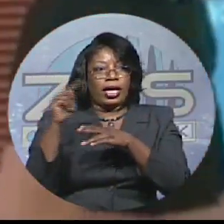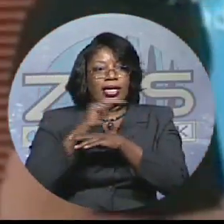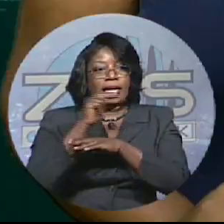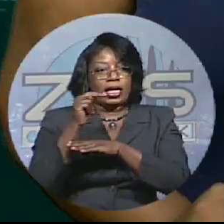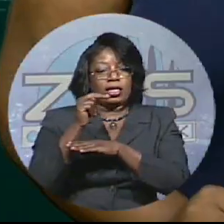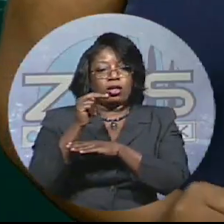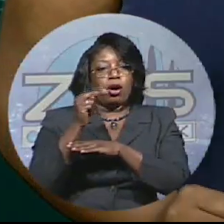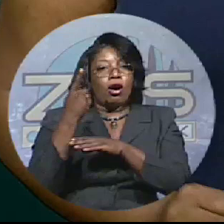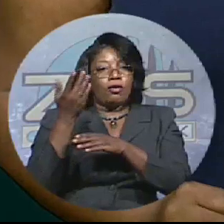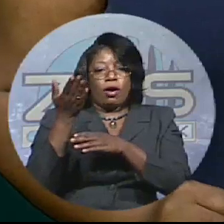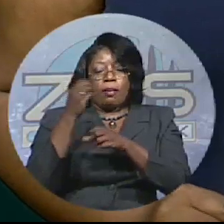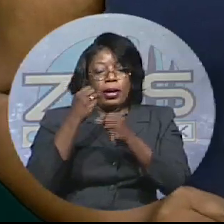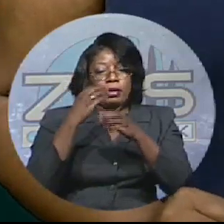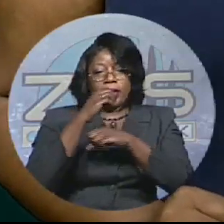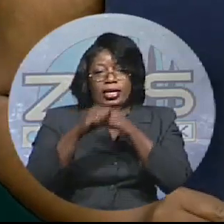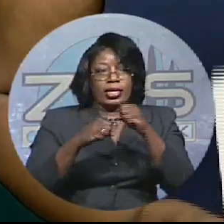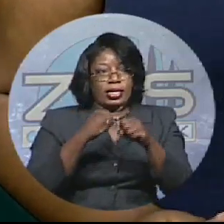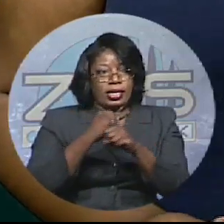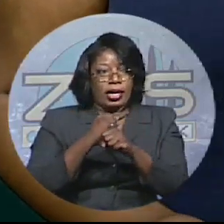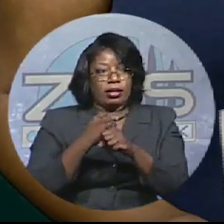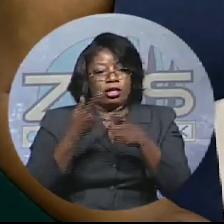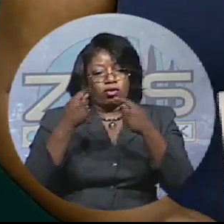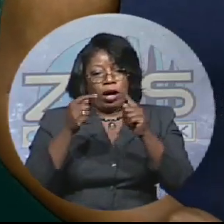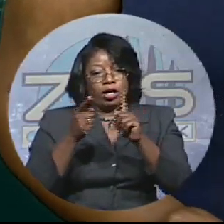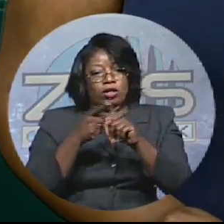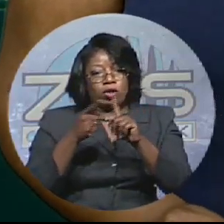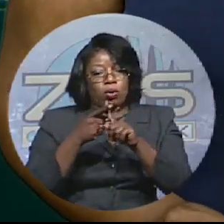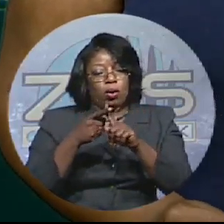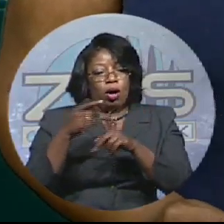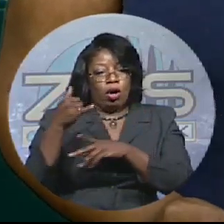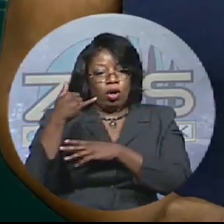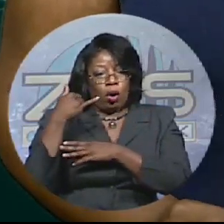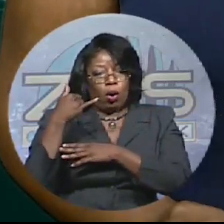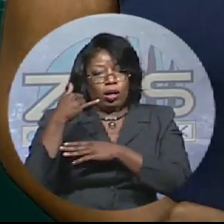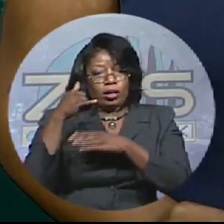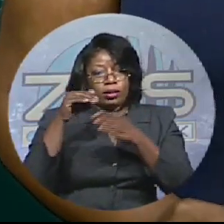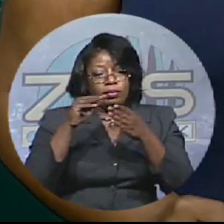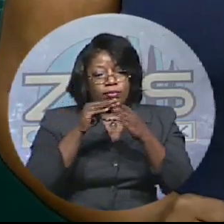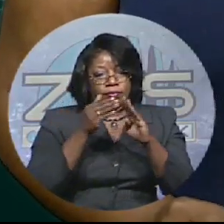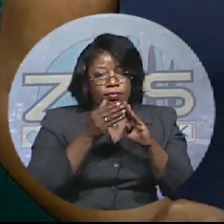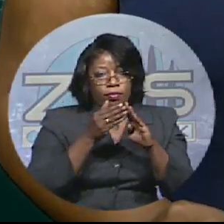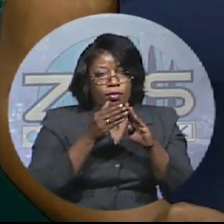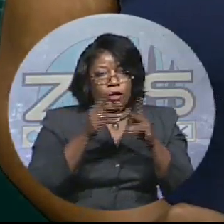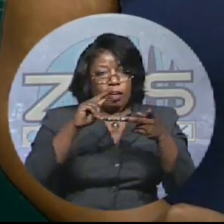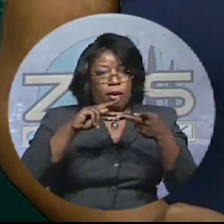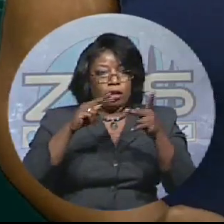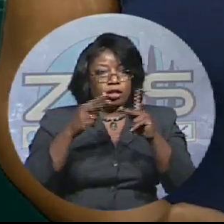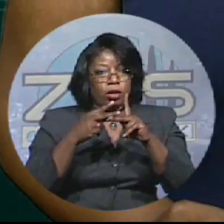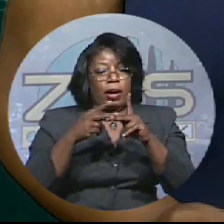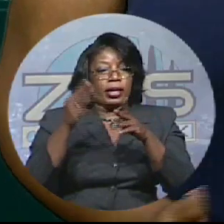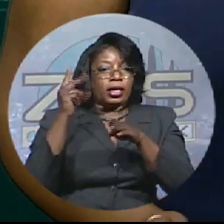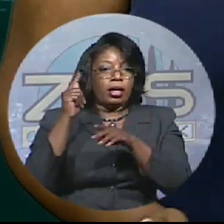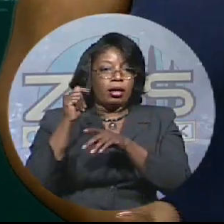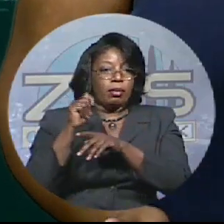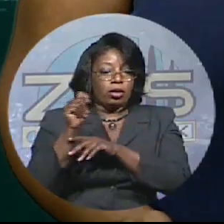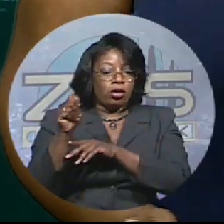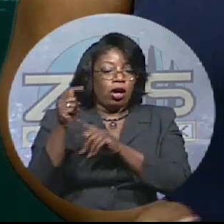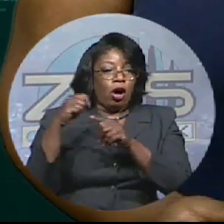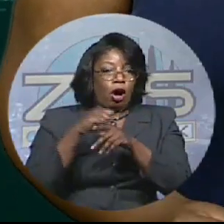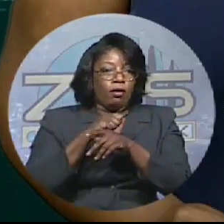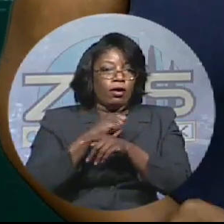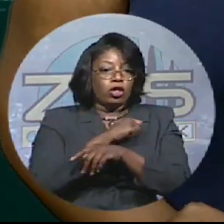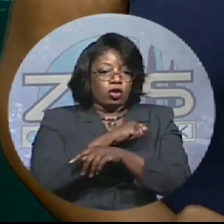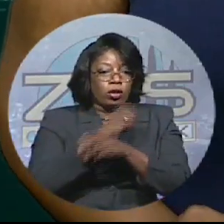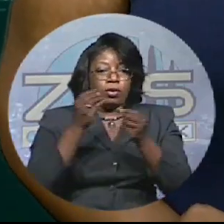for years. Now, attempts were made to contact the Downtown Partnership Committee and the Ministry of Tourism, but no one